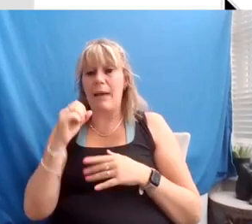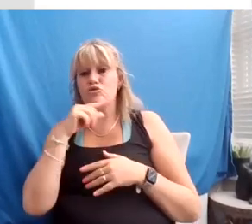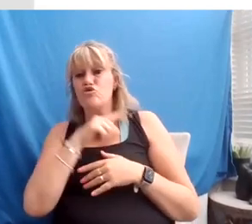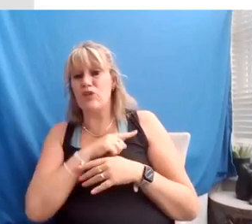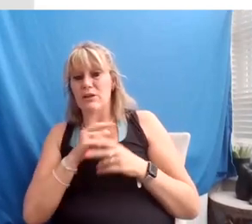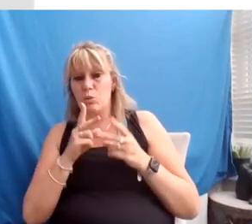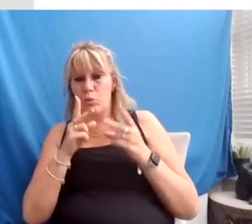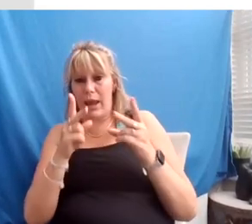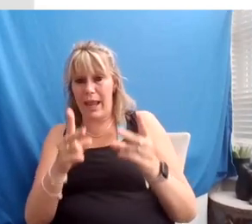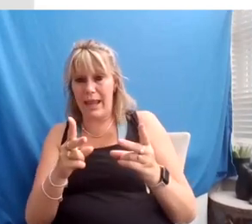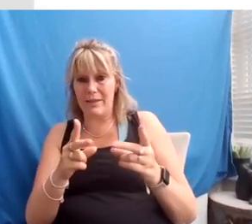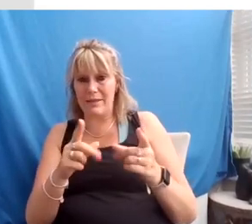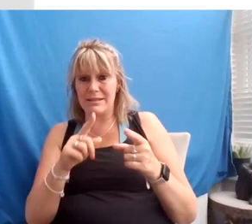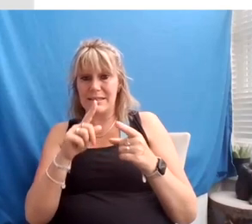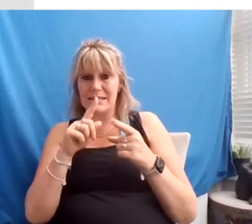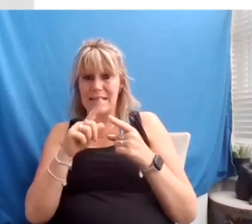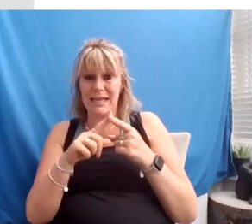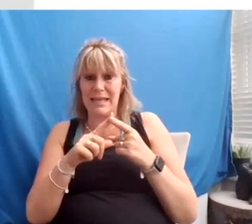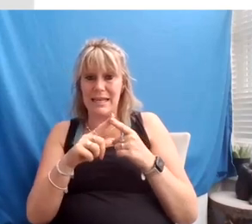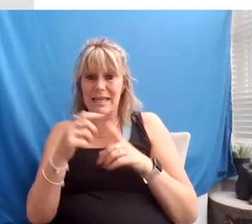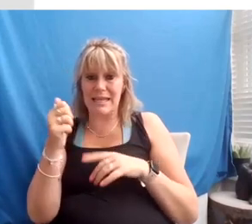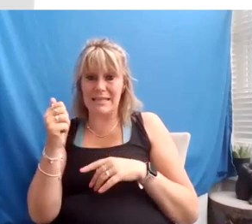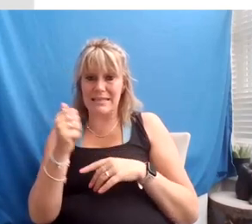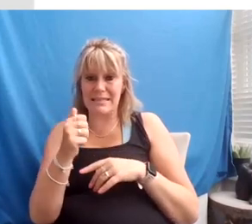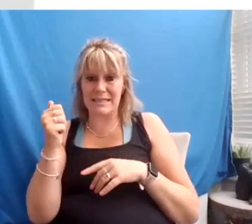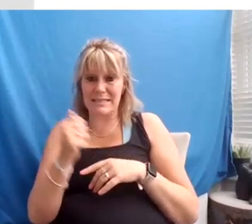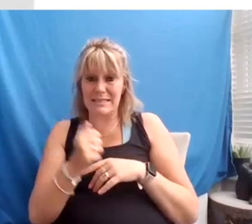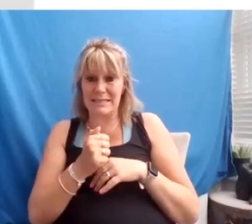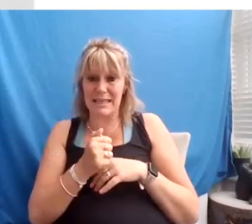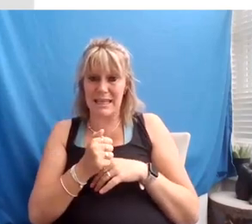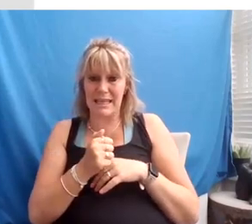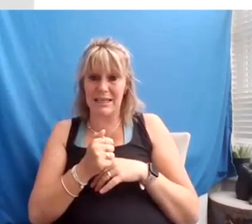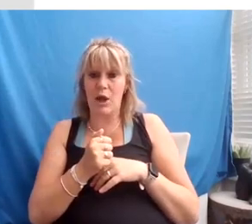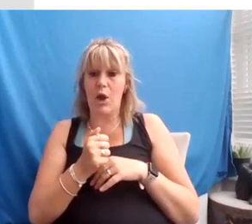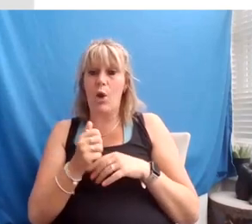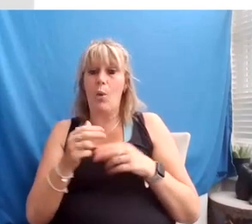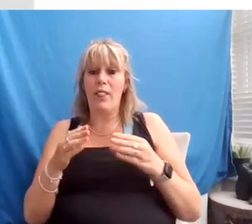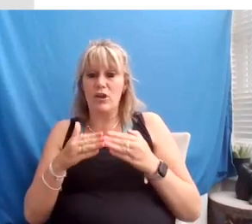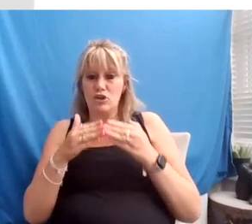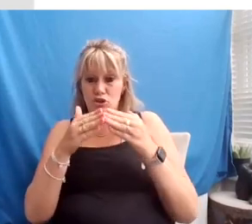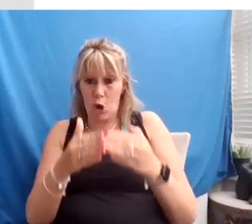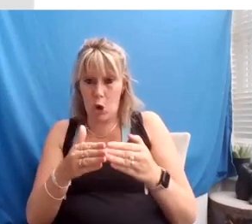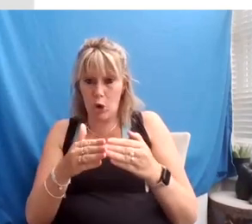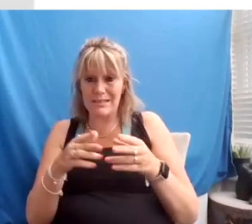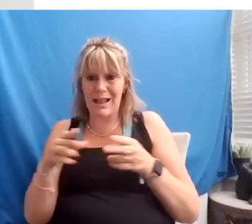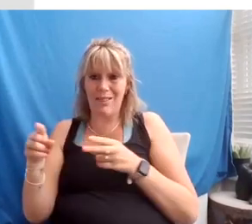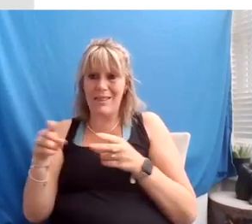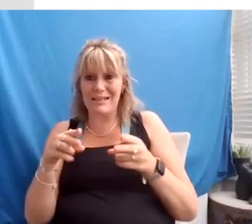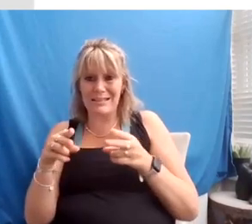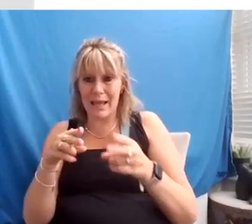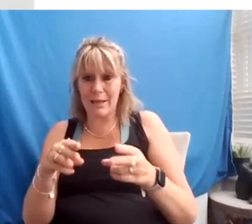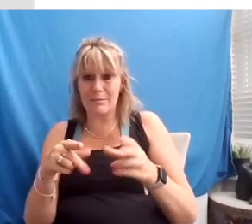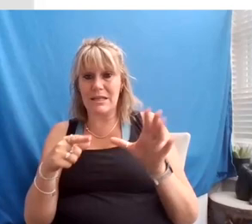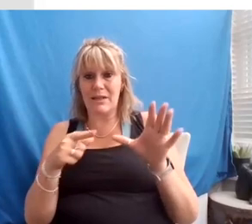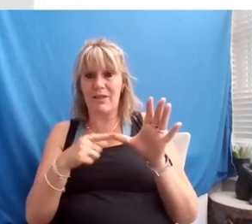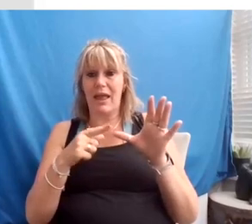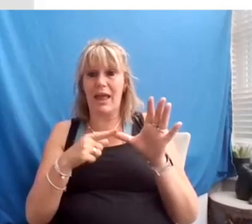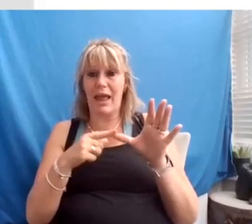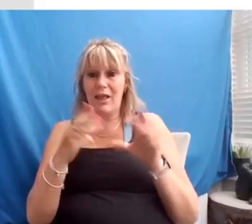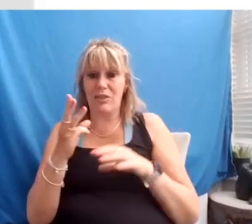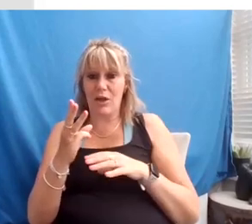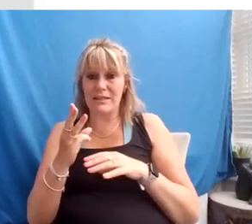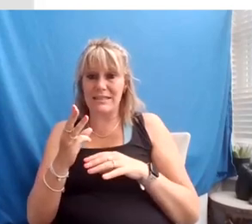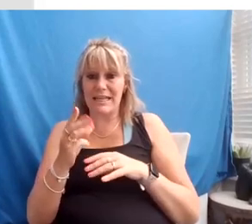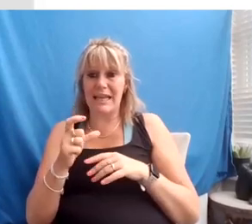this is E16 with the Royal Docks and the Thames and the A13 and Canning